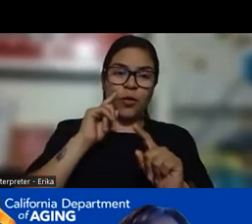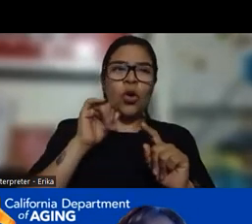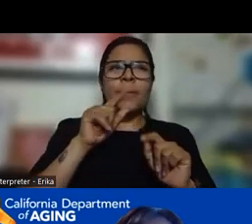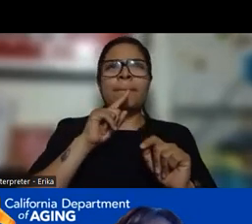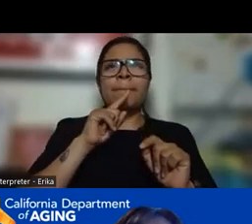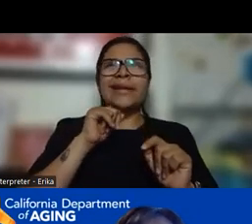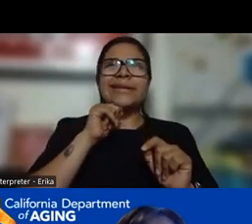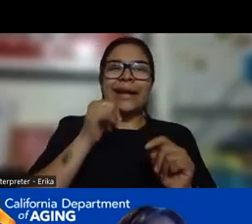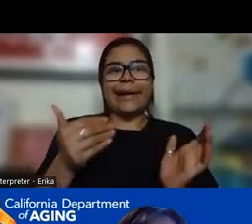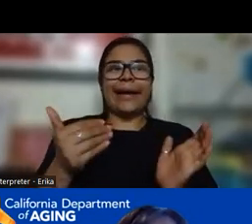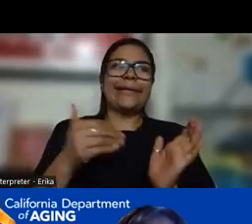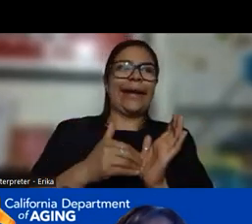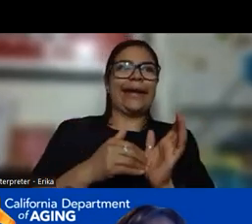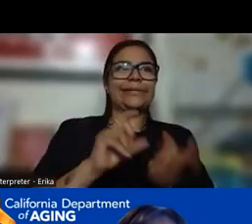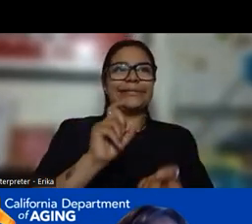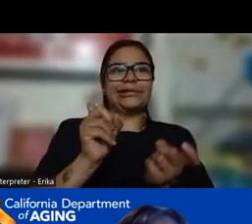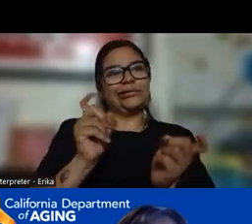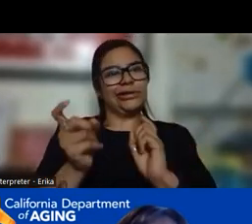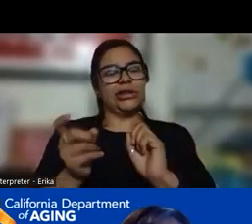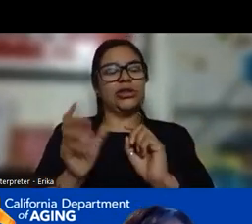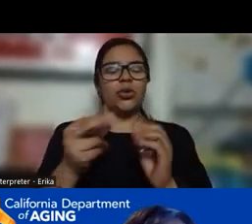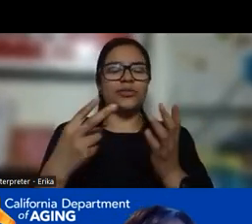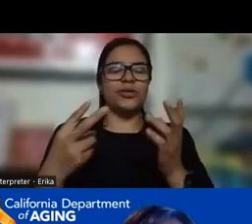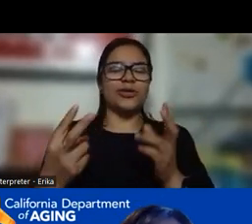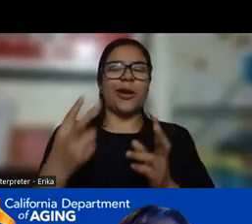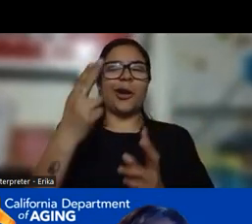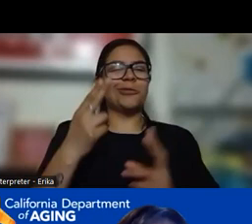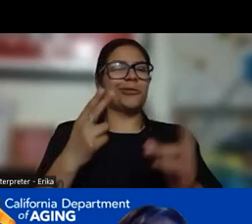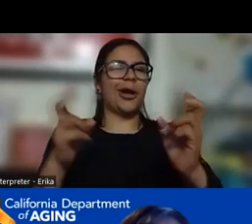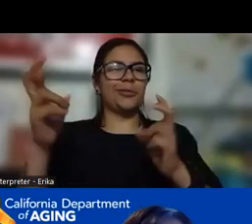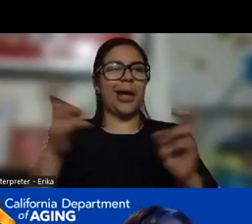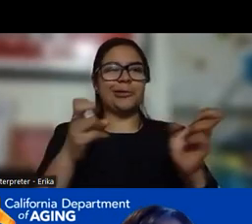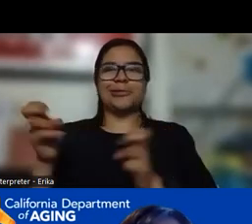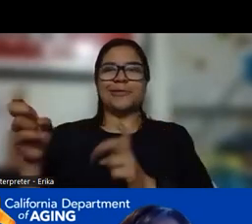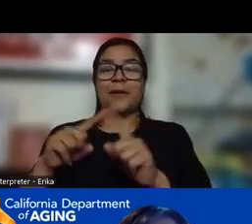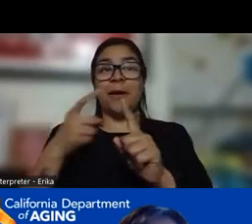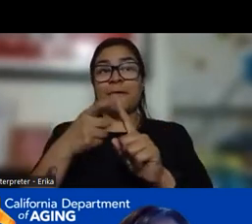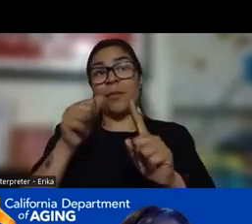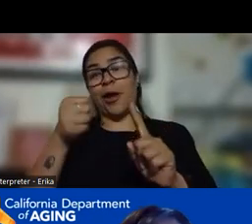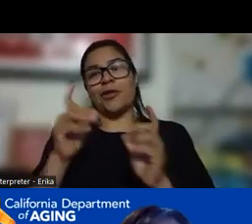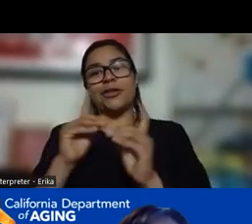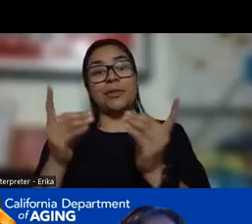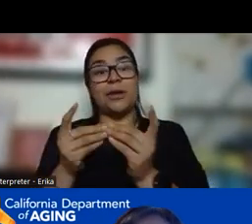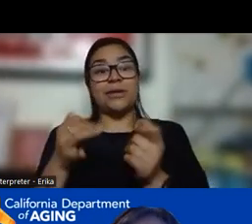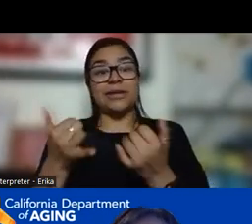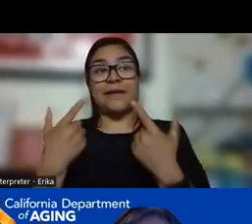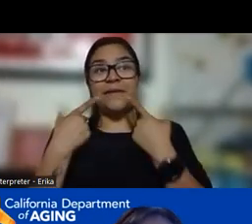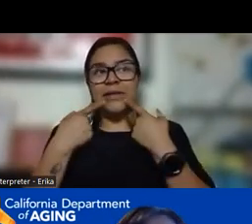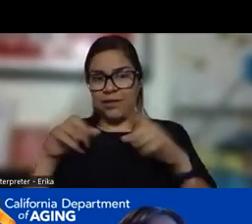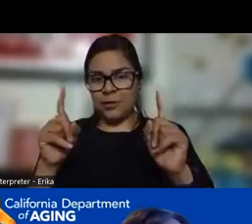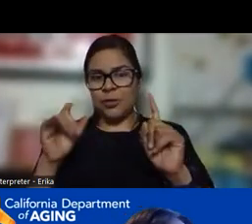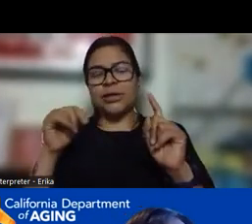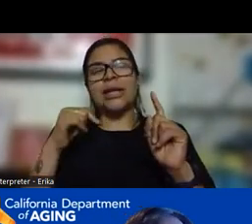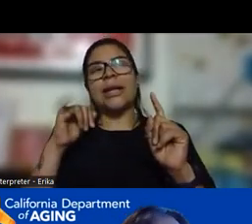wheel, we can cut, paste, and borrow from other departments who are further advanced in these efforts than we